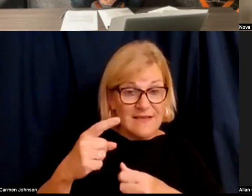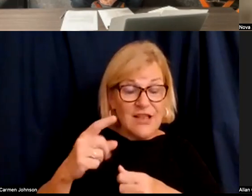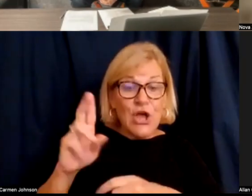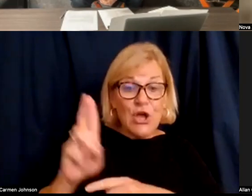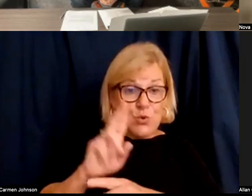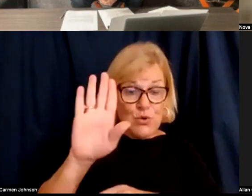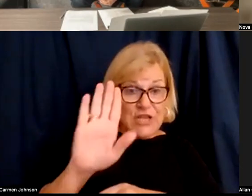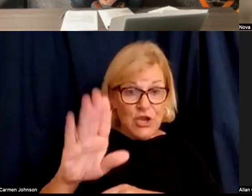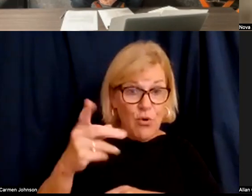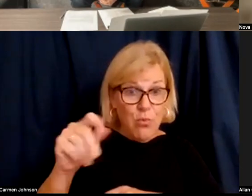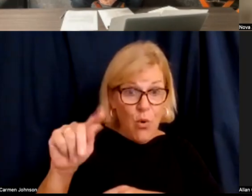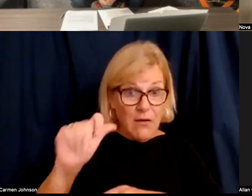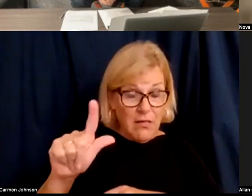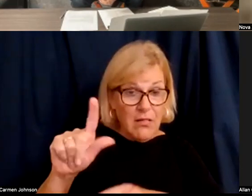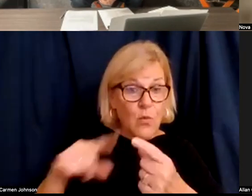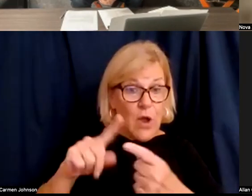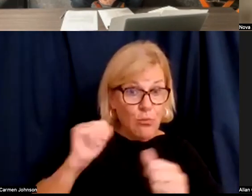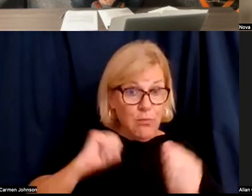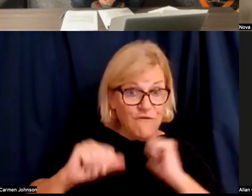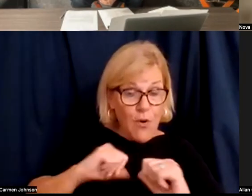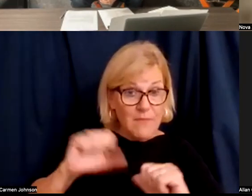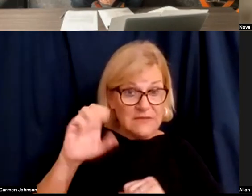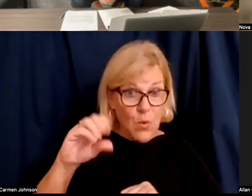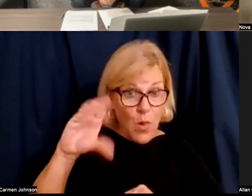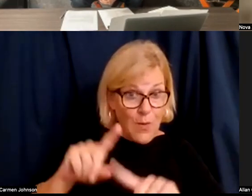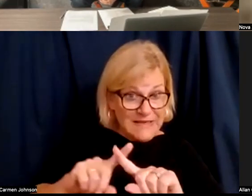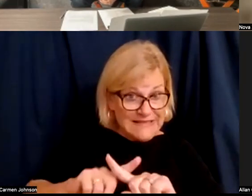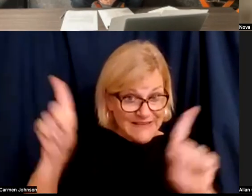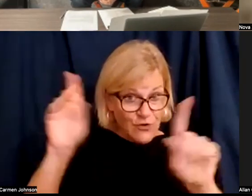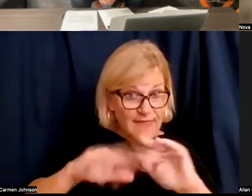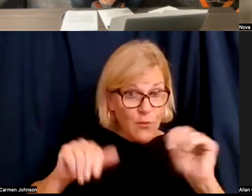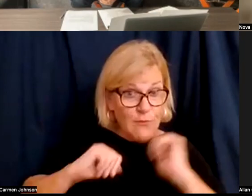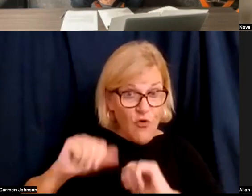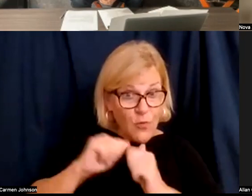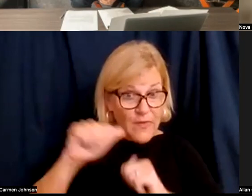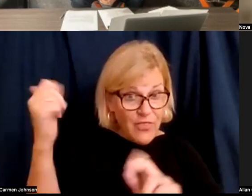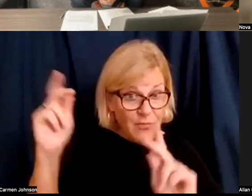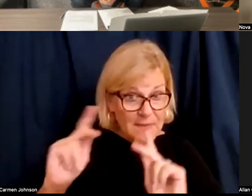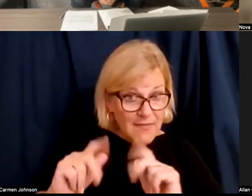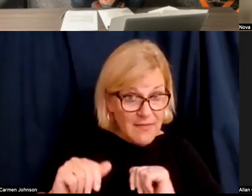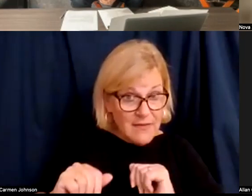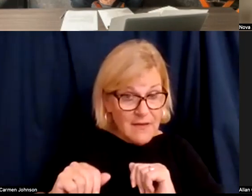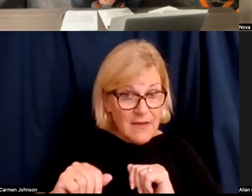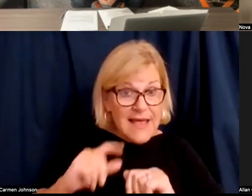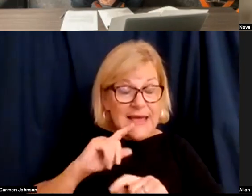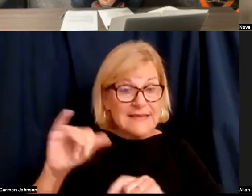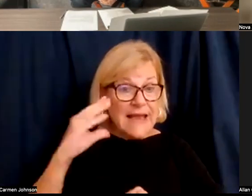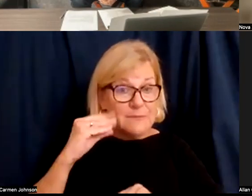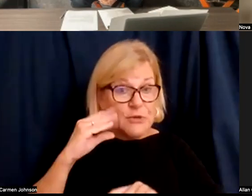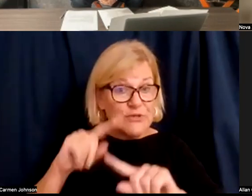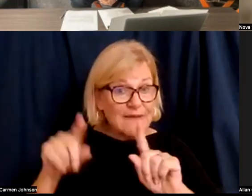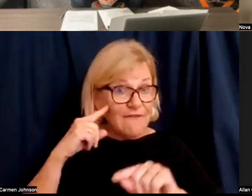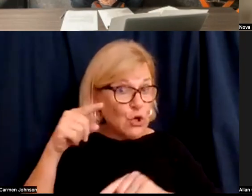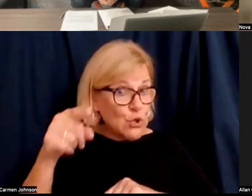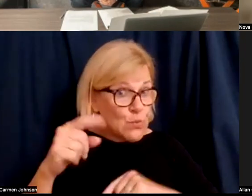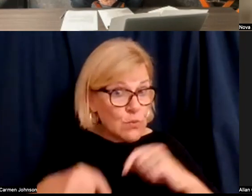your portals when you're performing solo different than when you're performing with others? And is this experience different for